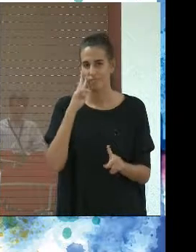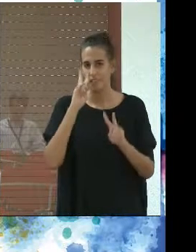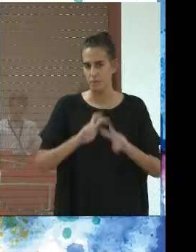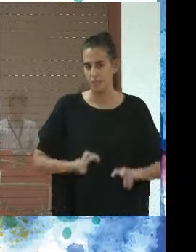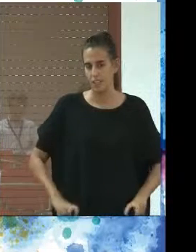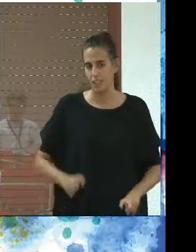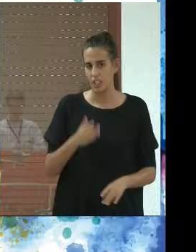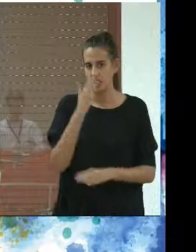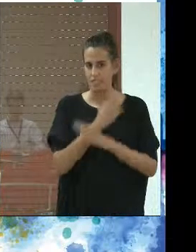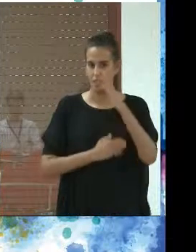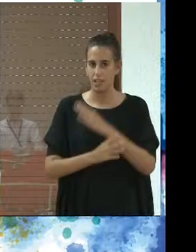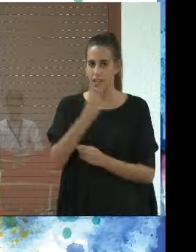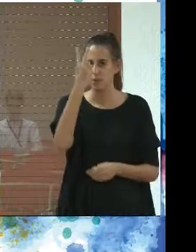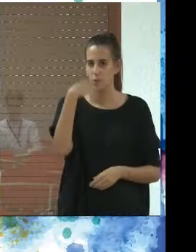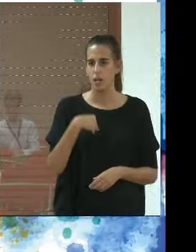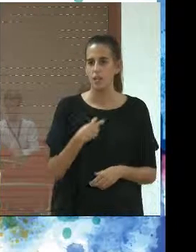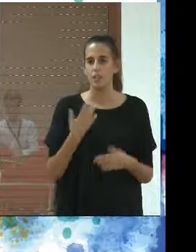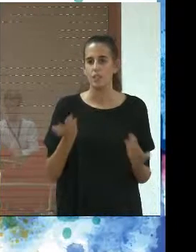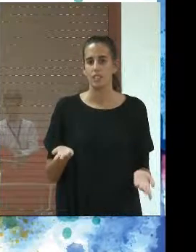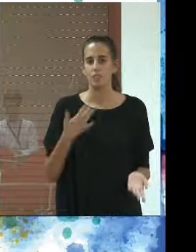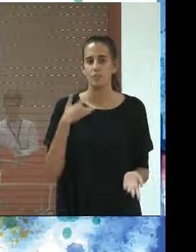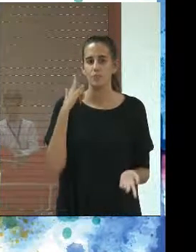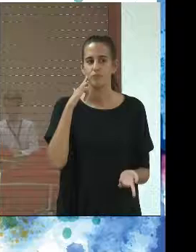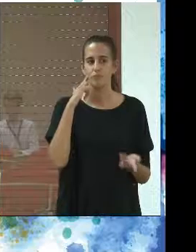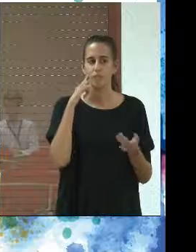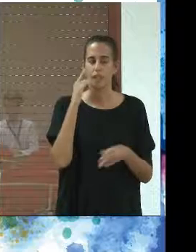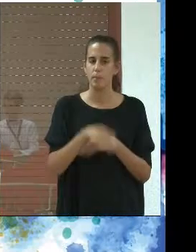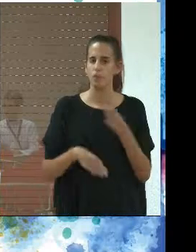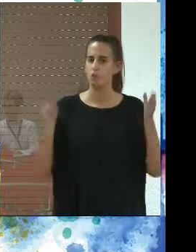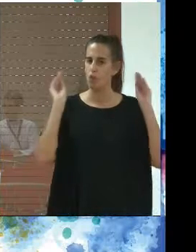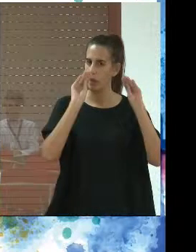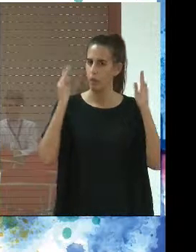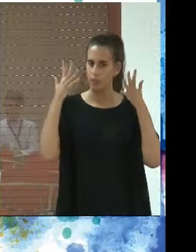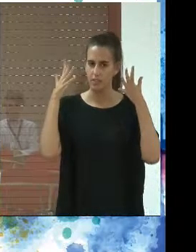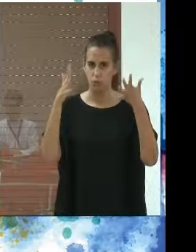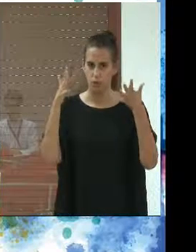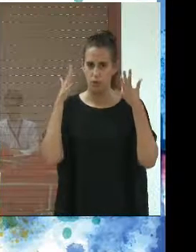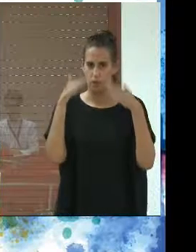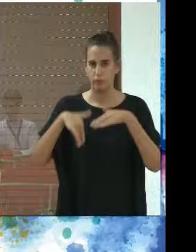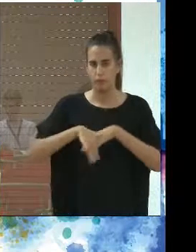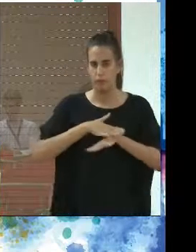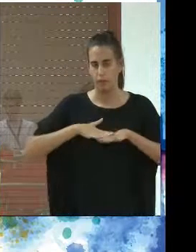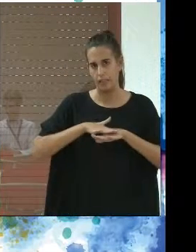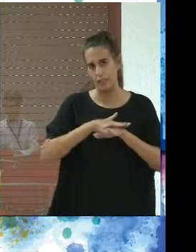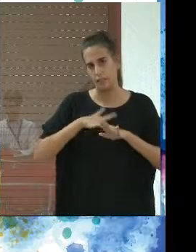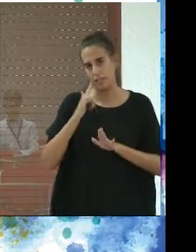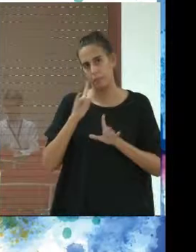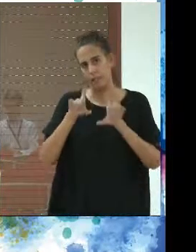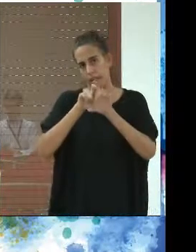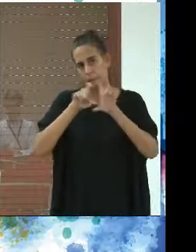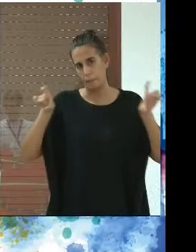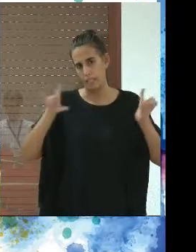center in the investigation of visual disability. So we do training and we provide advising services